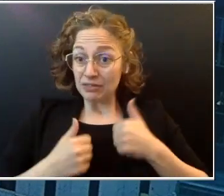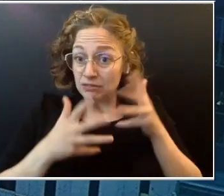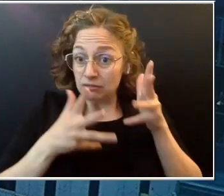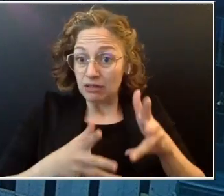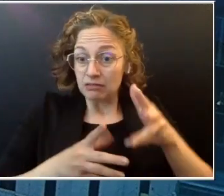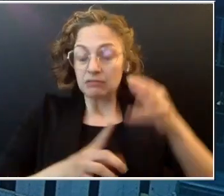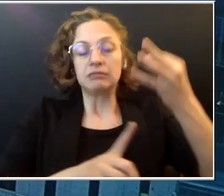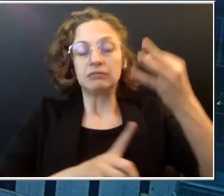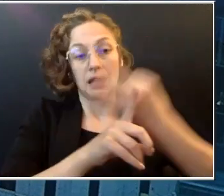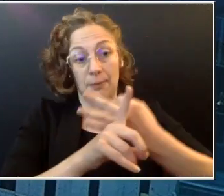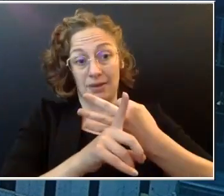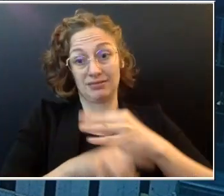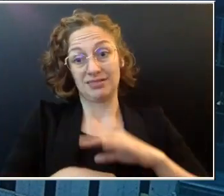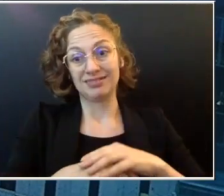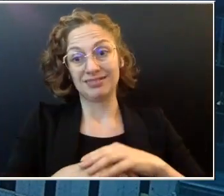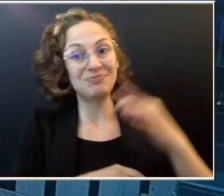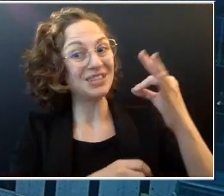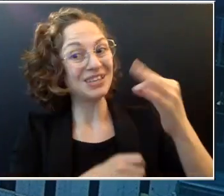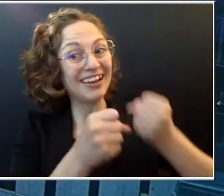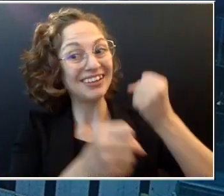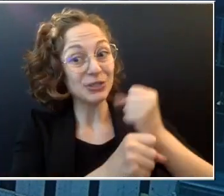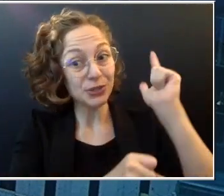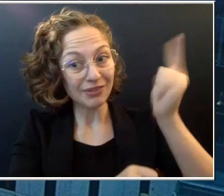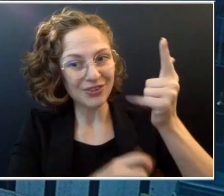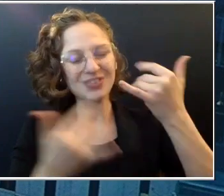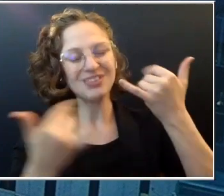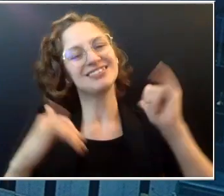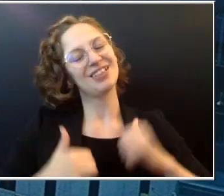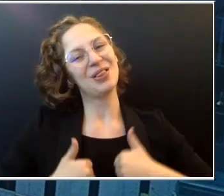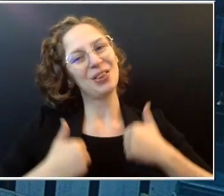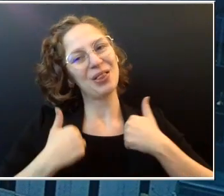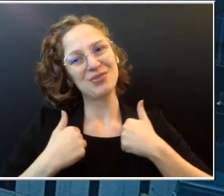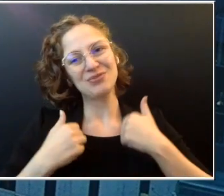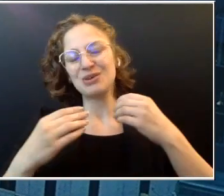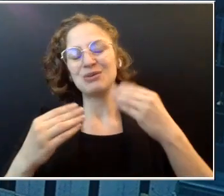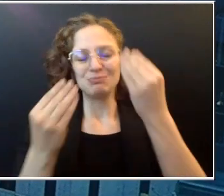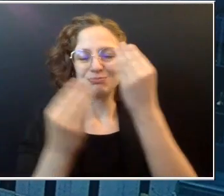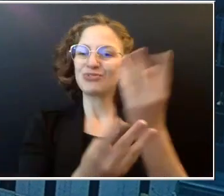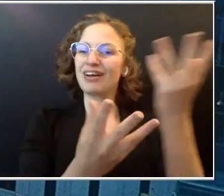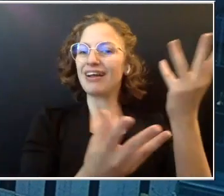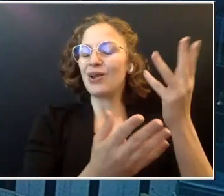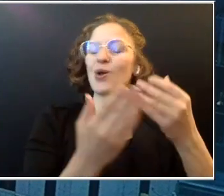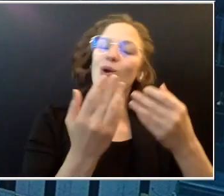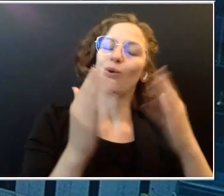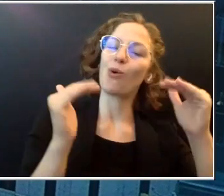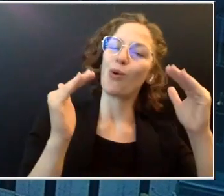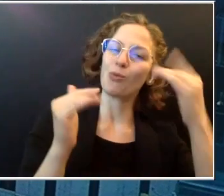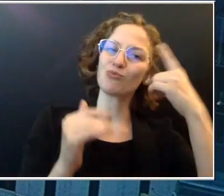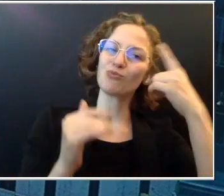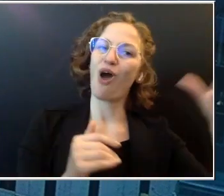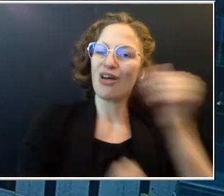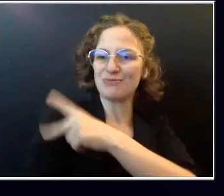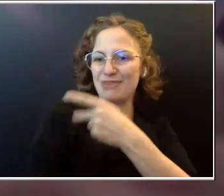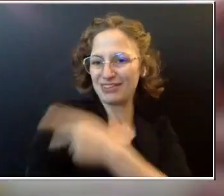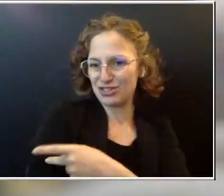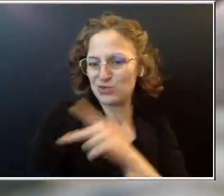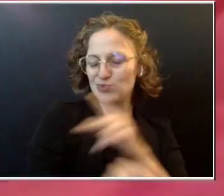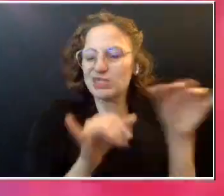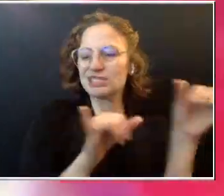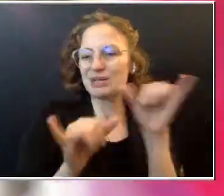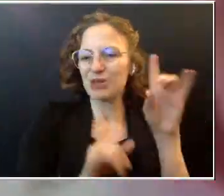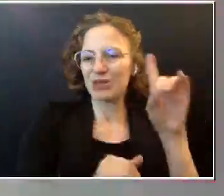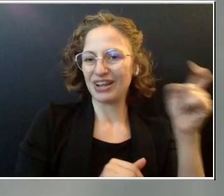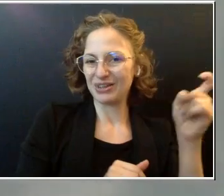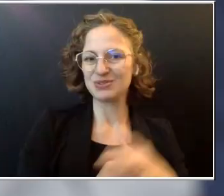alive and well and giving hope to patients facing a similar diagnosis. We catch up with Tim in our latest edition of Where Are